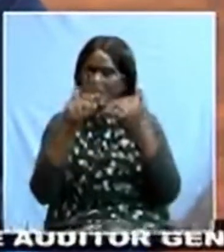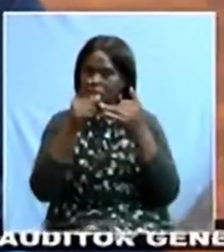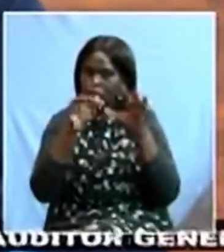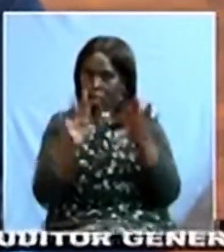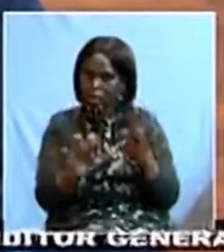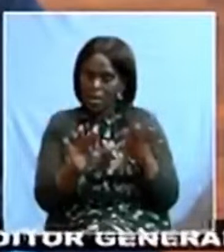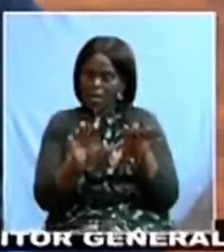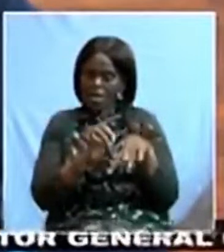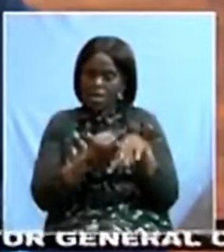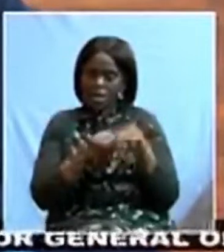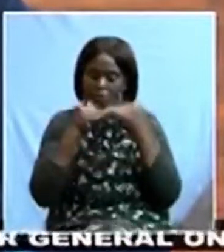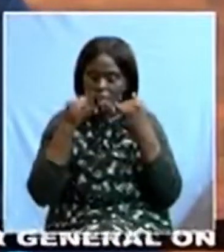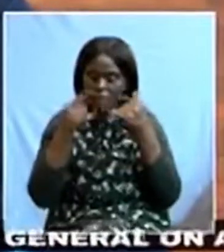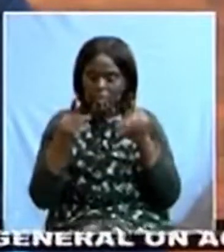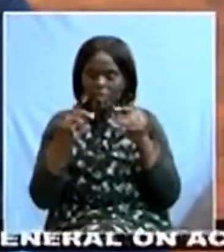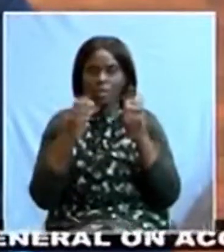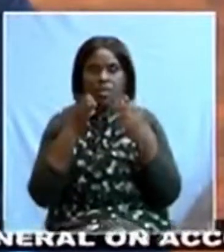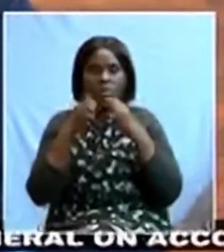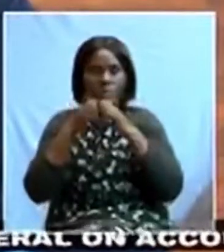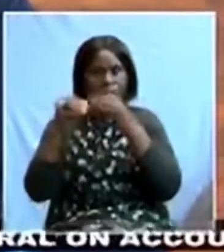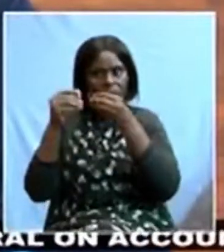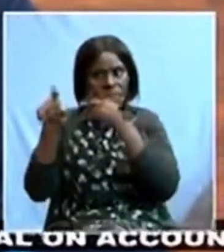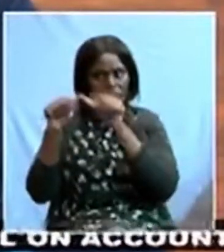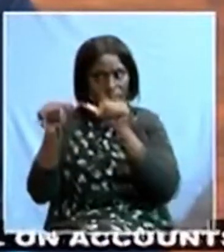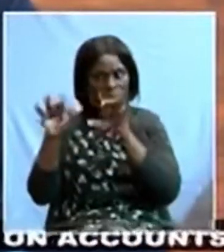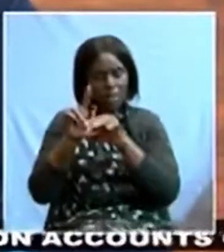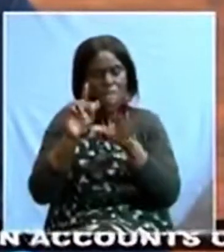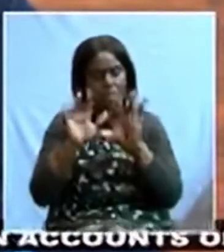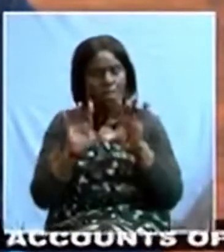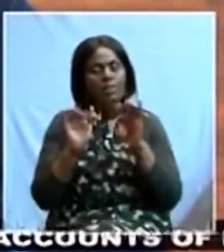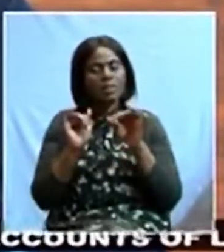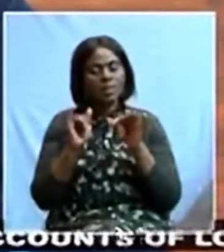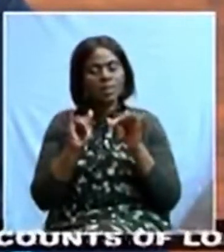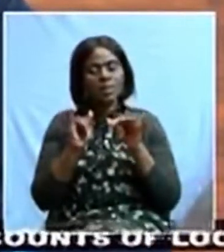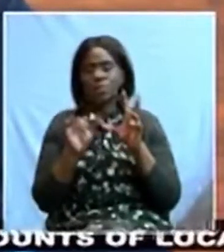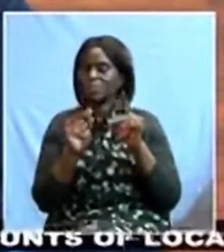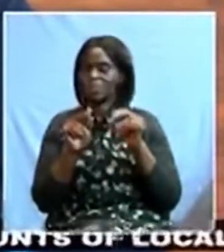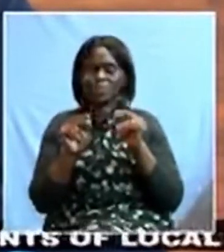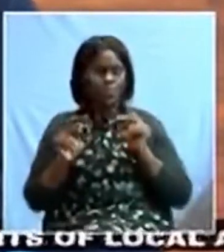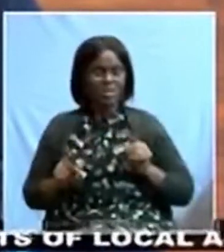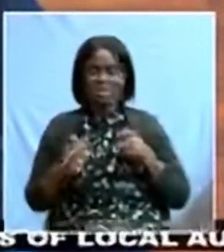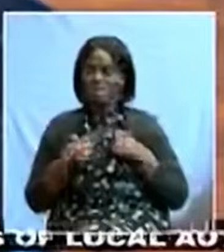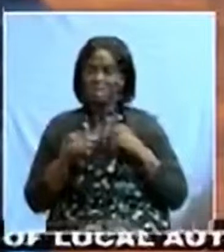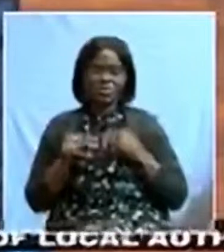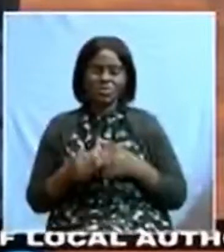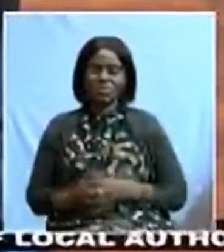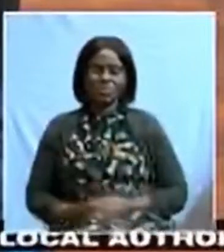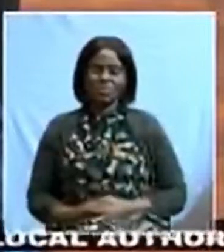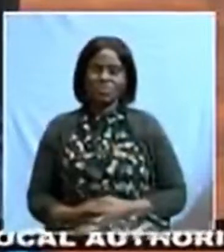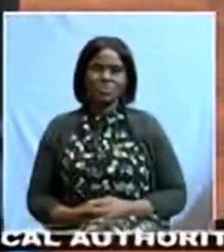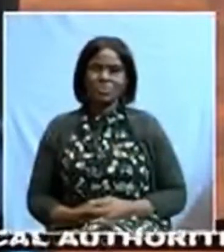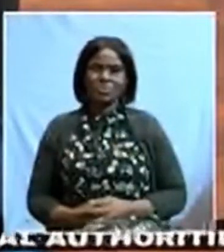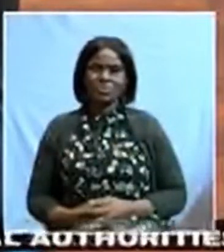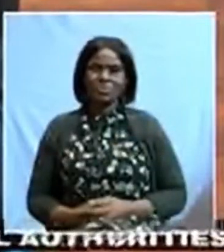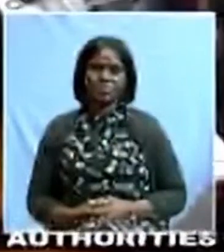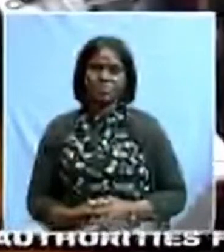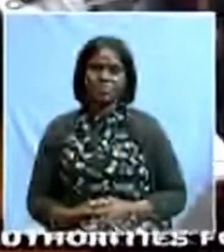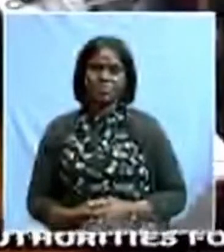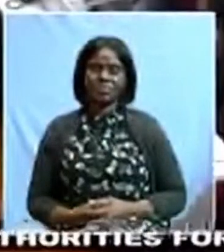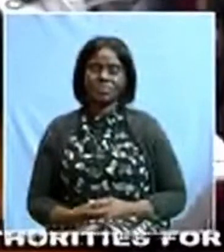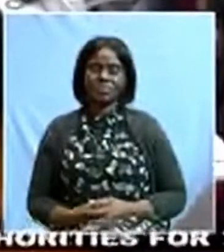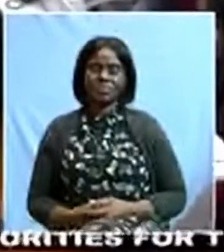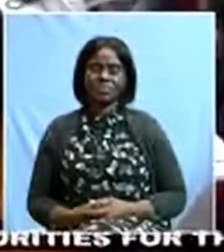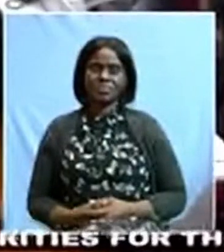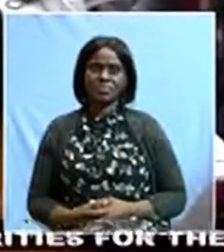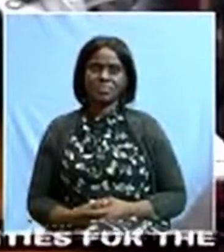present when that information was being given to the auditors? Personally, no. Yeah, that's what I wanted.